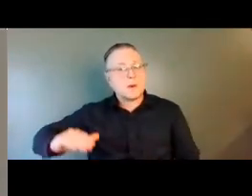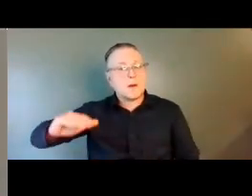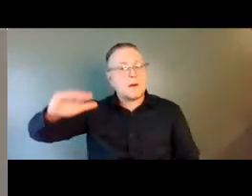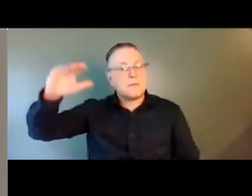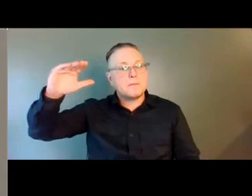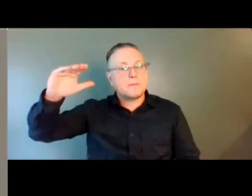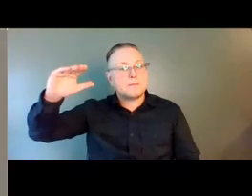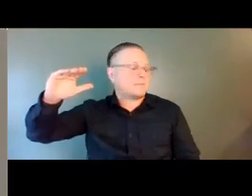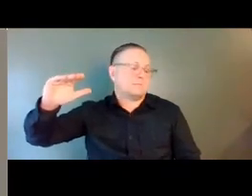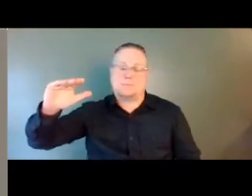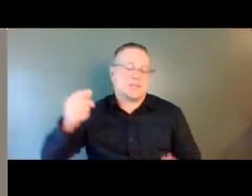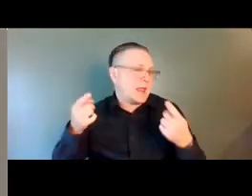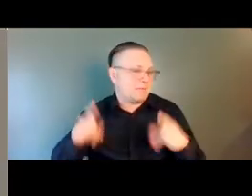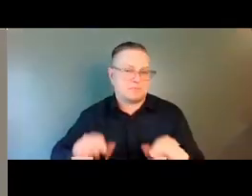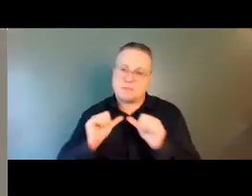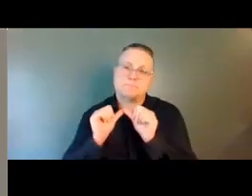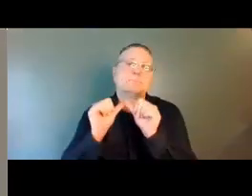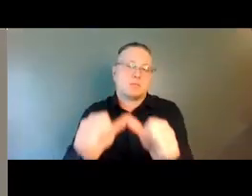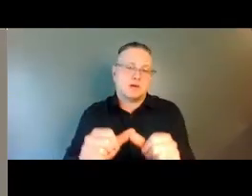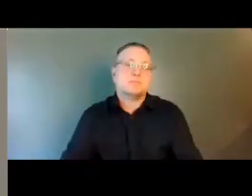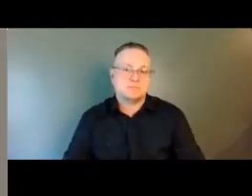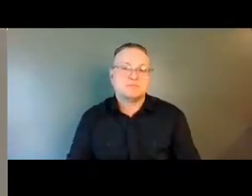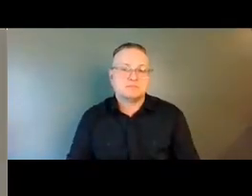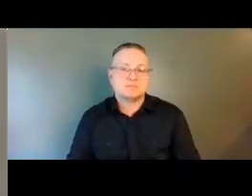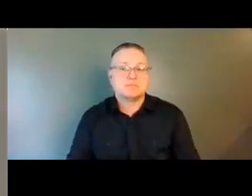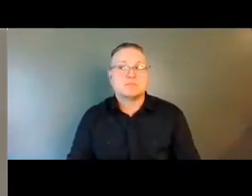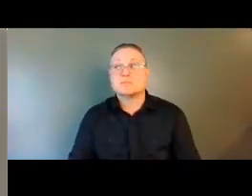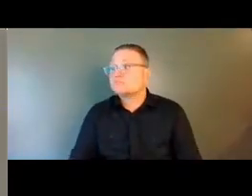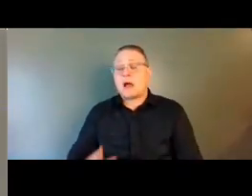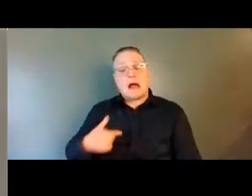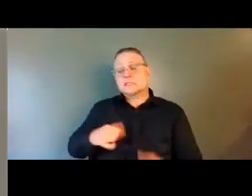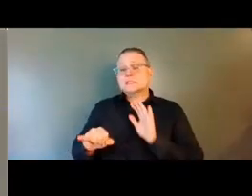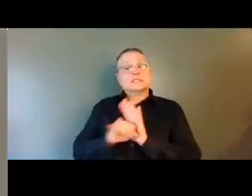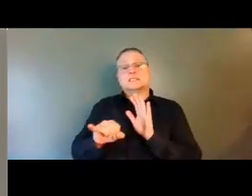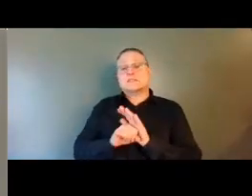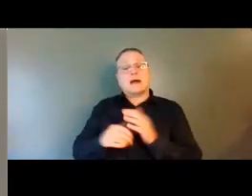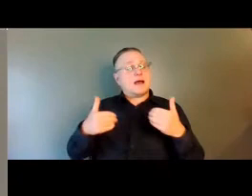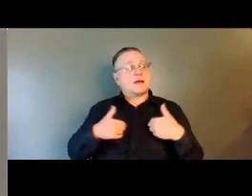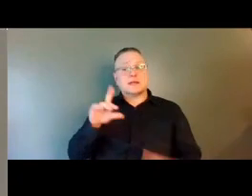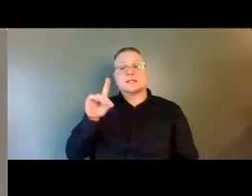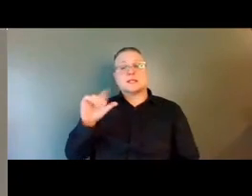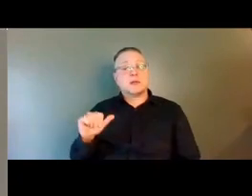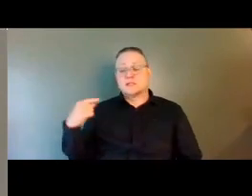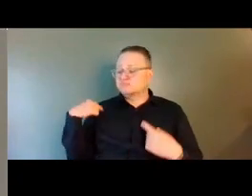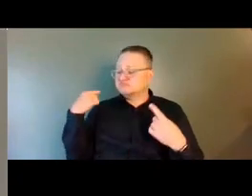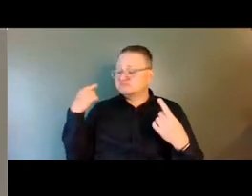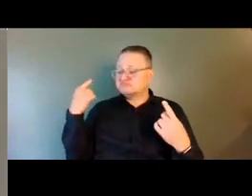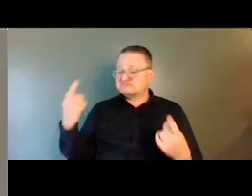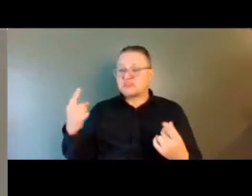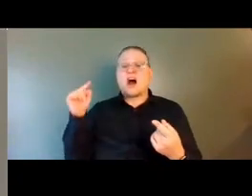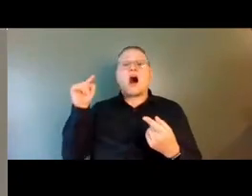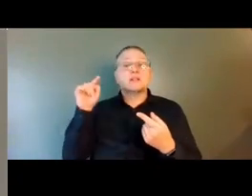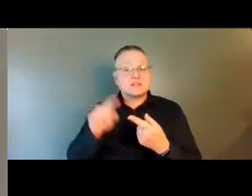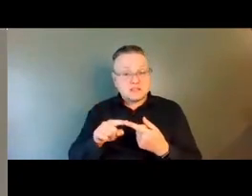permanent. I was not recognized as a person with disabilities in my early years to the extent that I